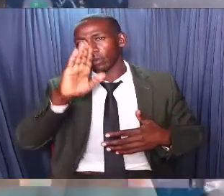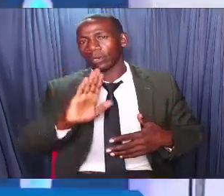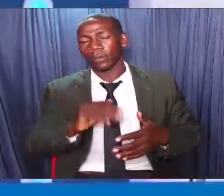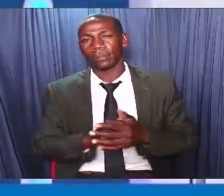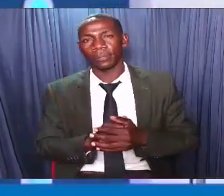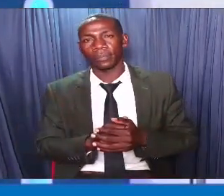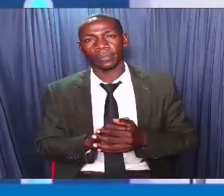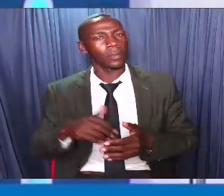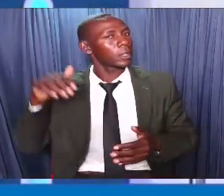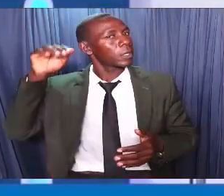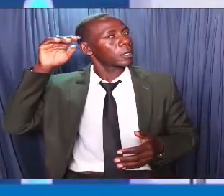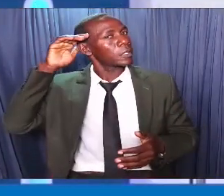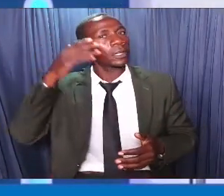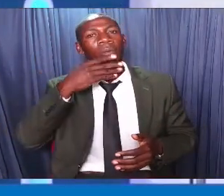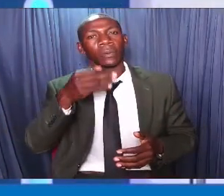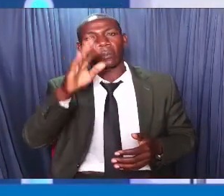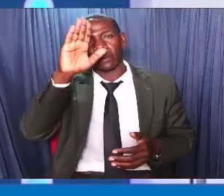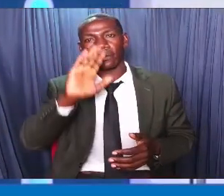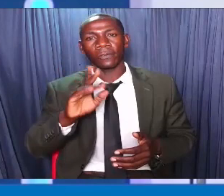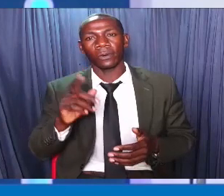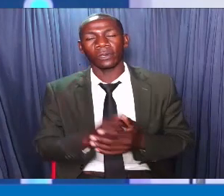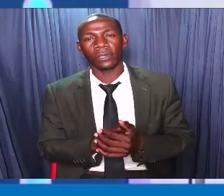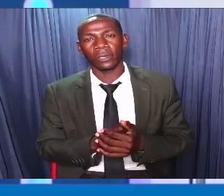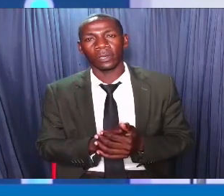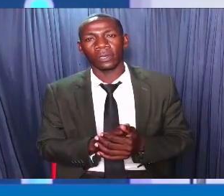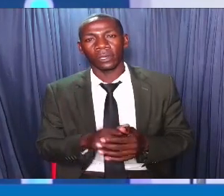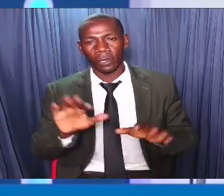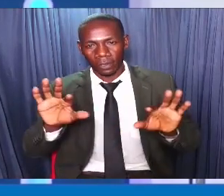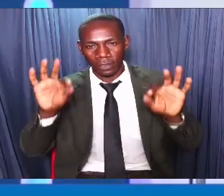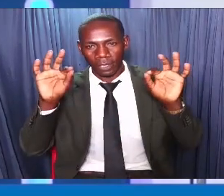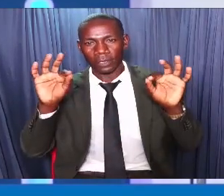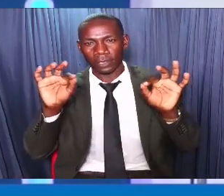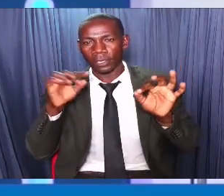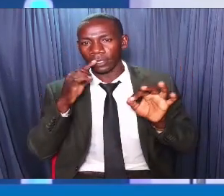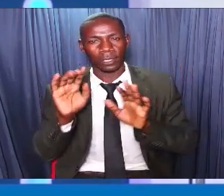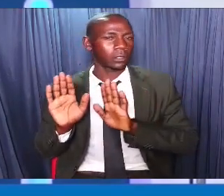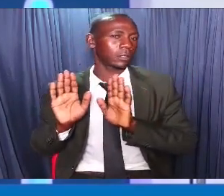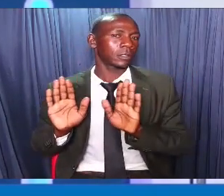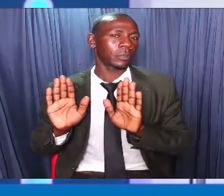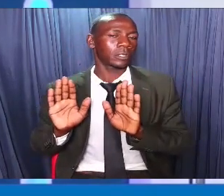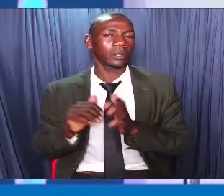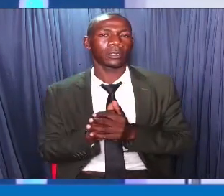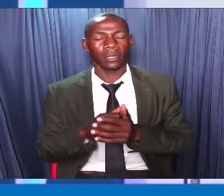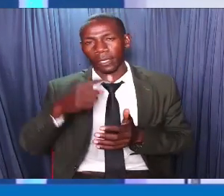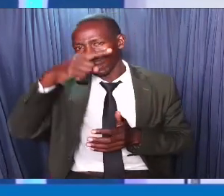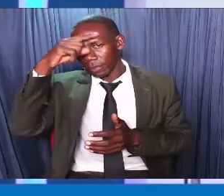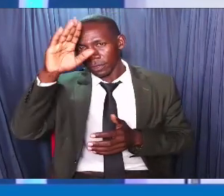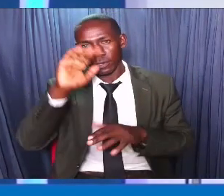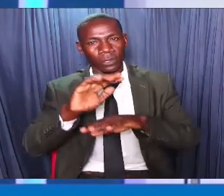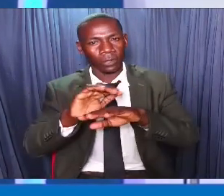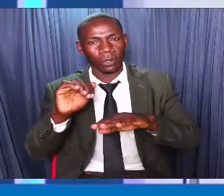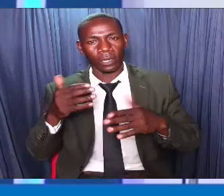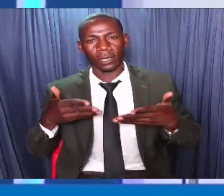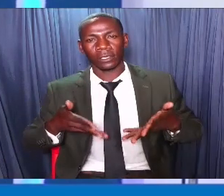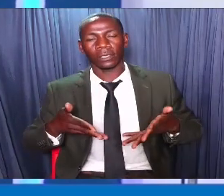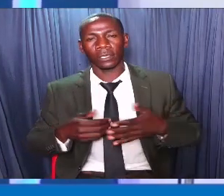God. Na unapomsikiliza mtumishi wa Mungu. And whenever you listen to the servant of God. Utachagua kabisa useme hani basi. You'll choose and say I'm tired. Kwa sababu Mungu alituita. Because